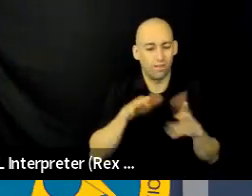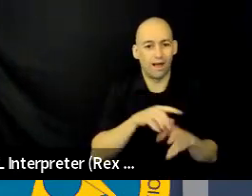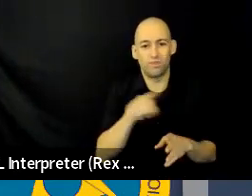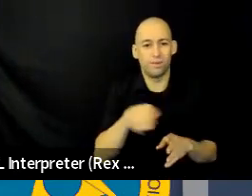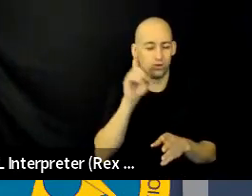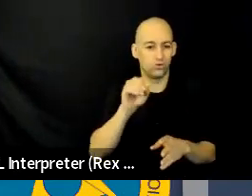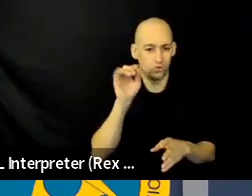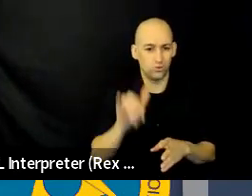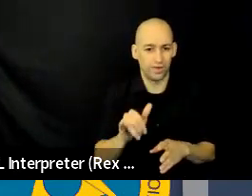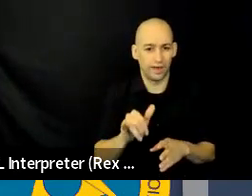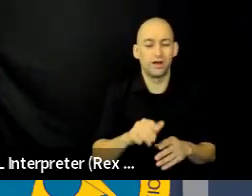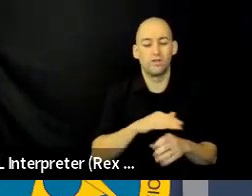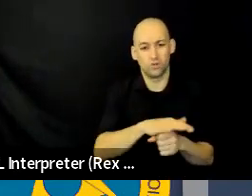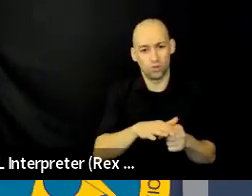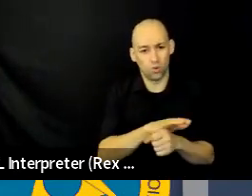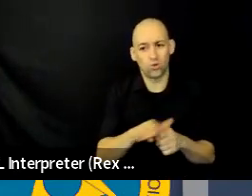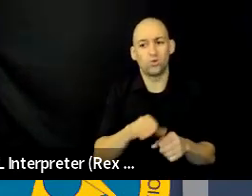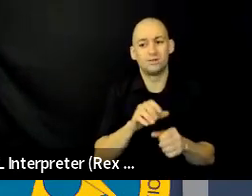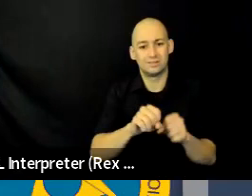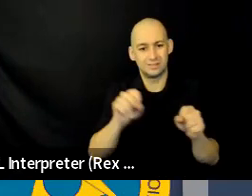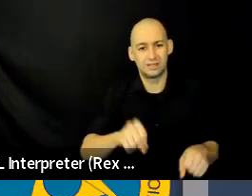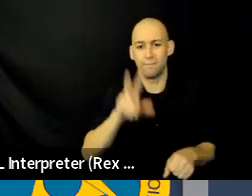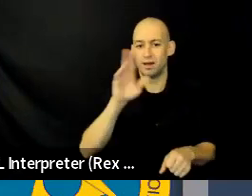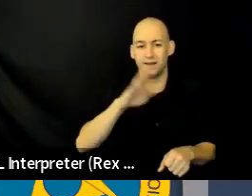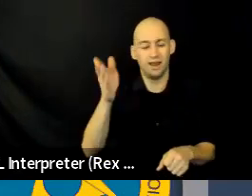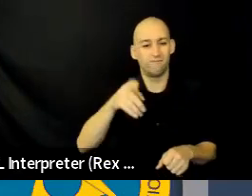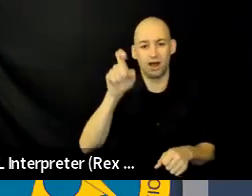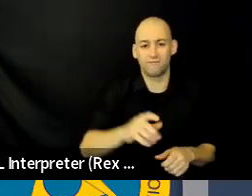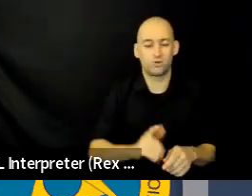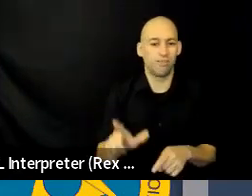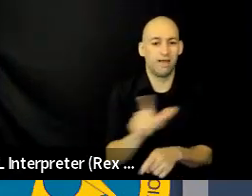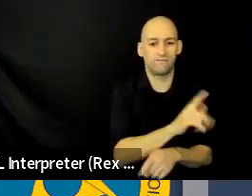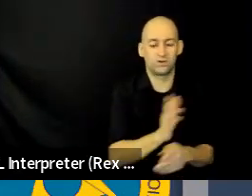that on a local street system and never have to make a left turn across high-speed traffic.